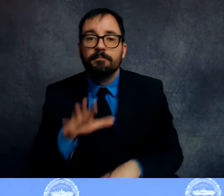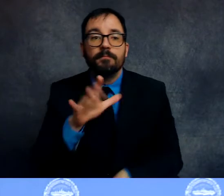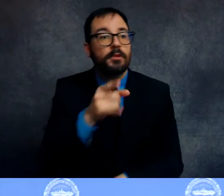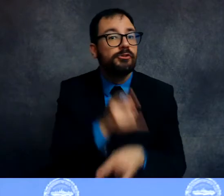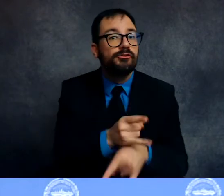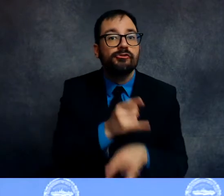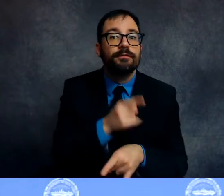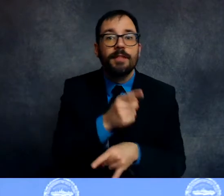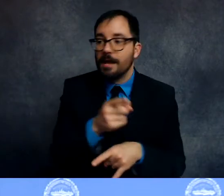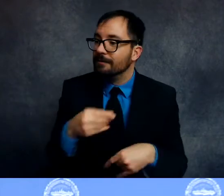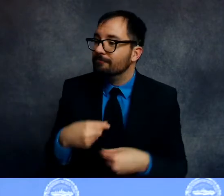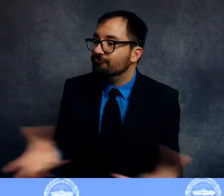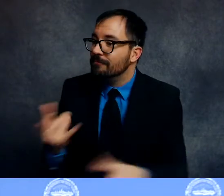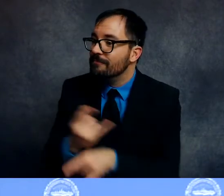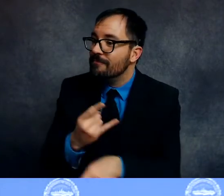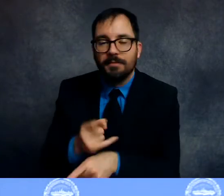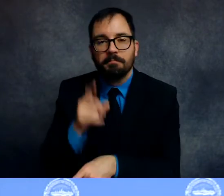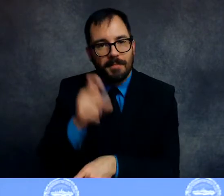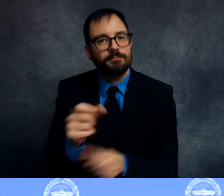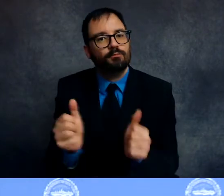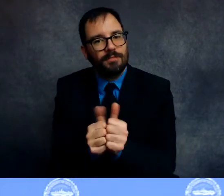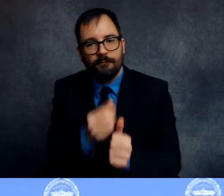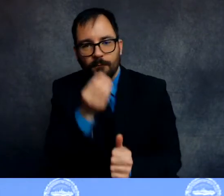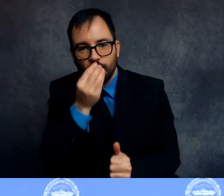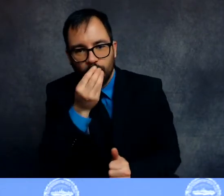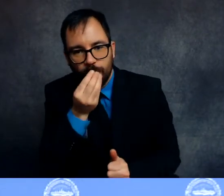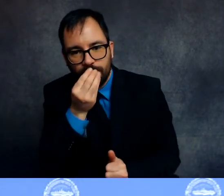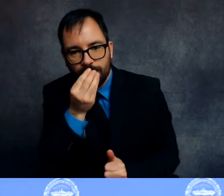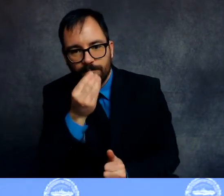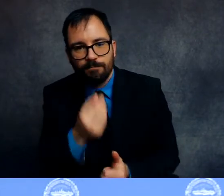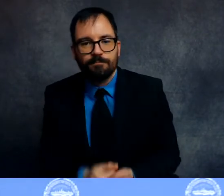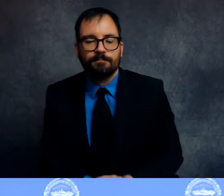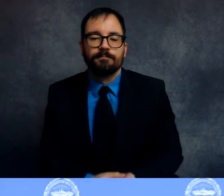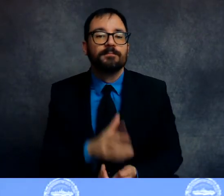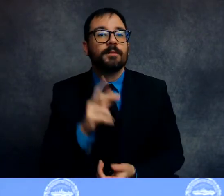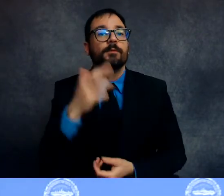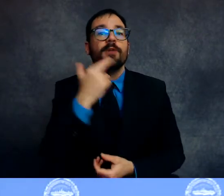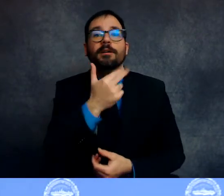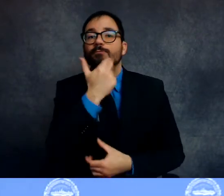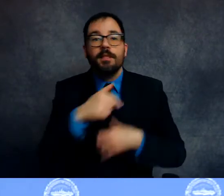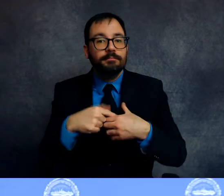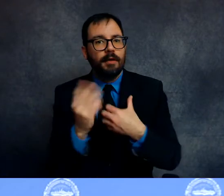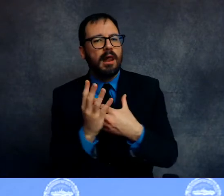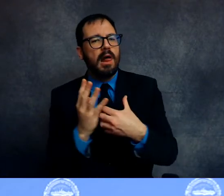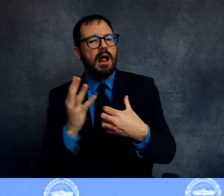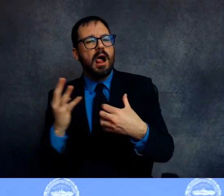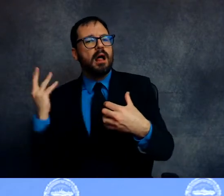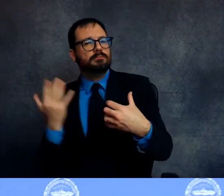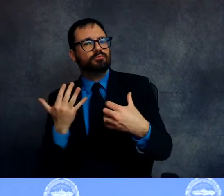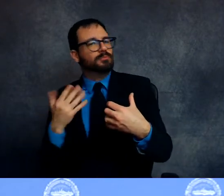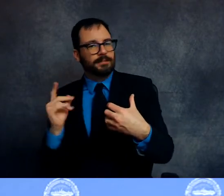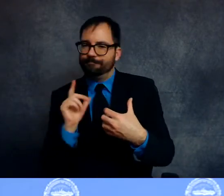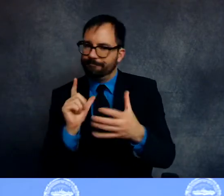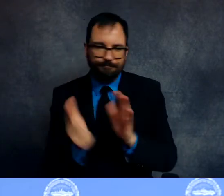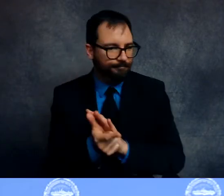Day weekend. There should be no alcohol without food service in the St. Patrick's Day weekend. And we won't allow lines